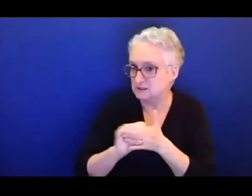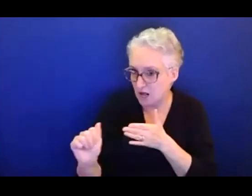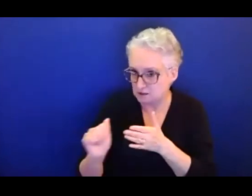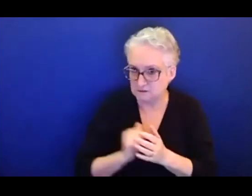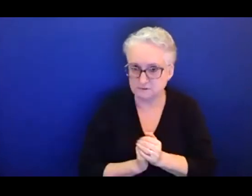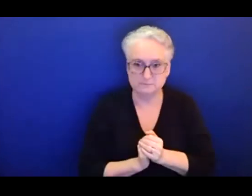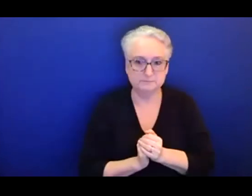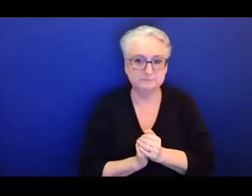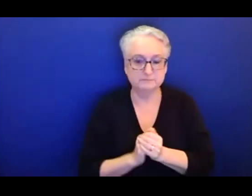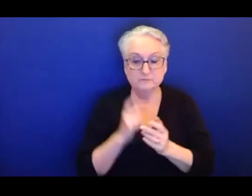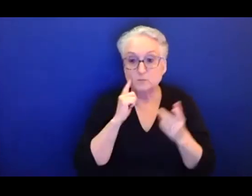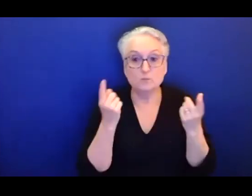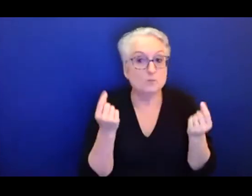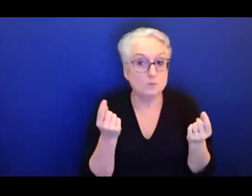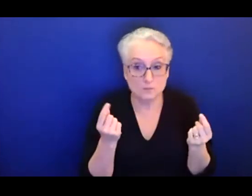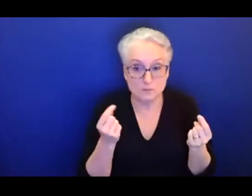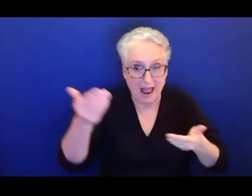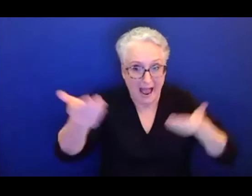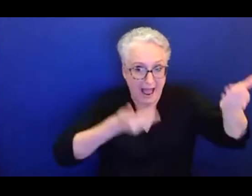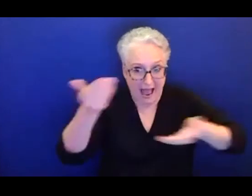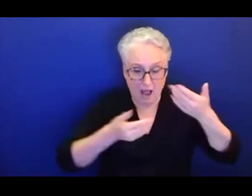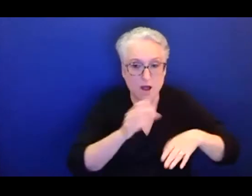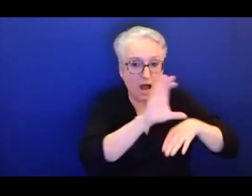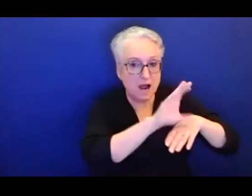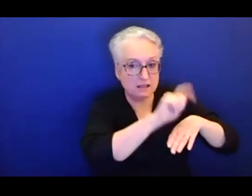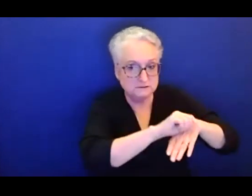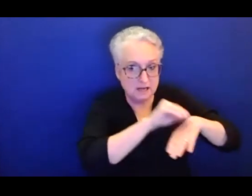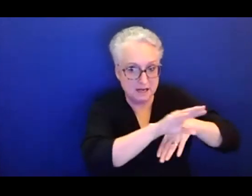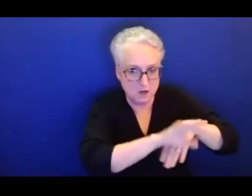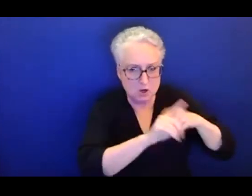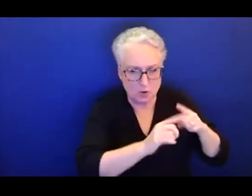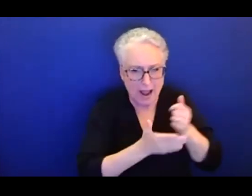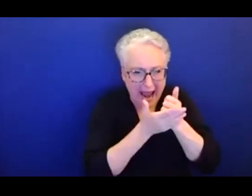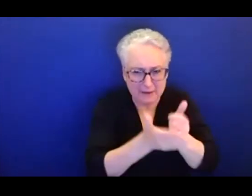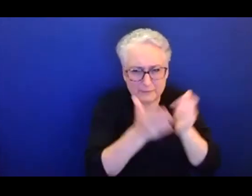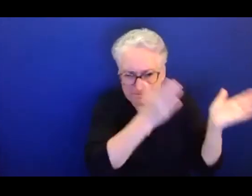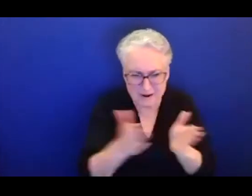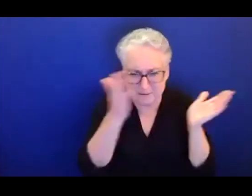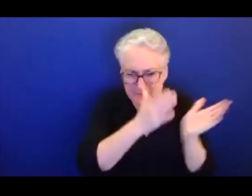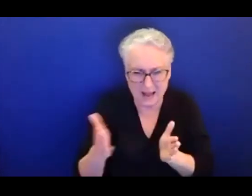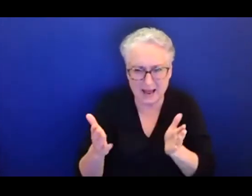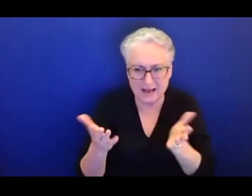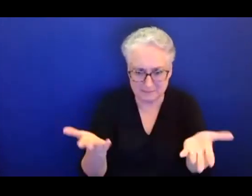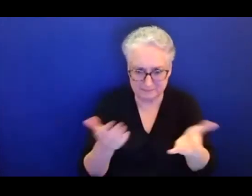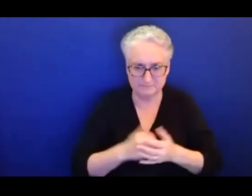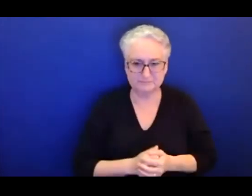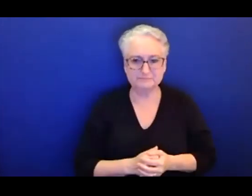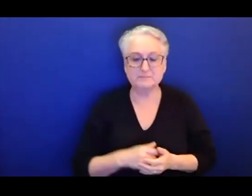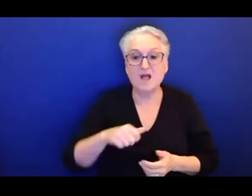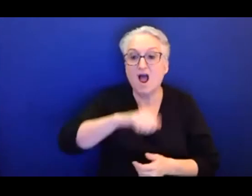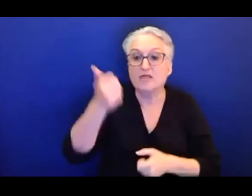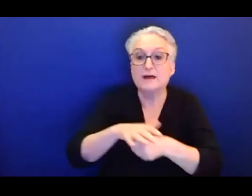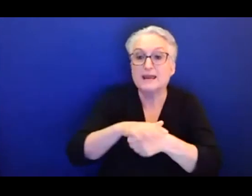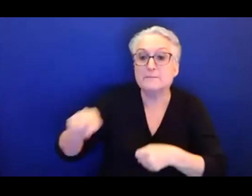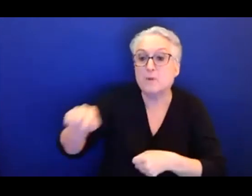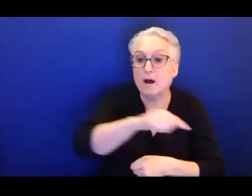facilitate the community planning process. And the other neighborhood we're proposing $40,000 for is the Lyle Avenue Neighborhood